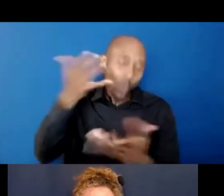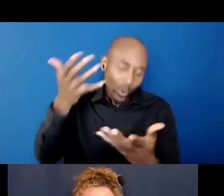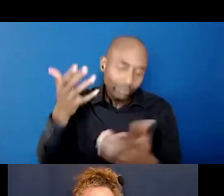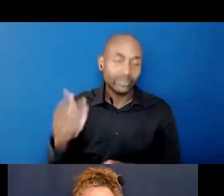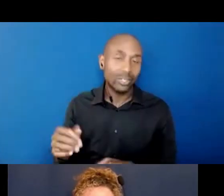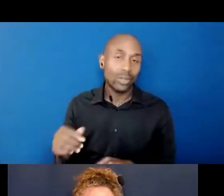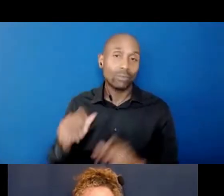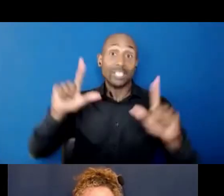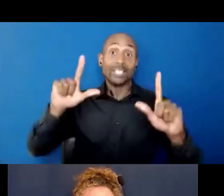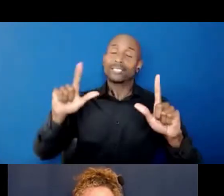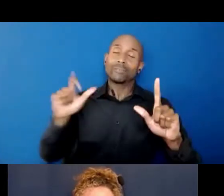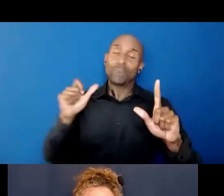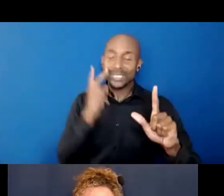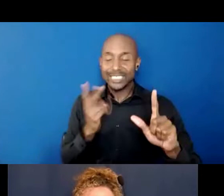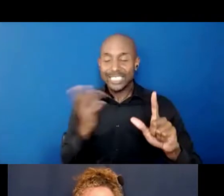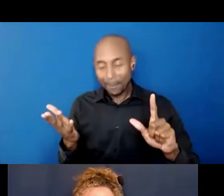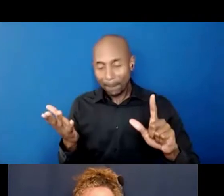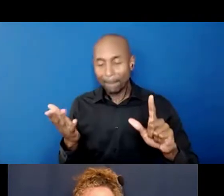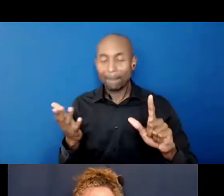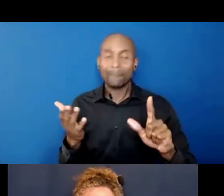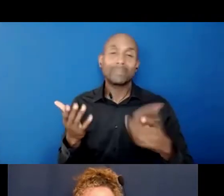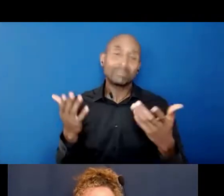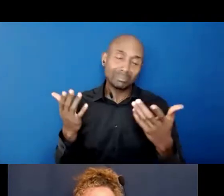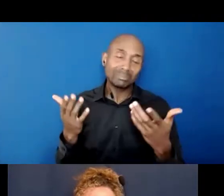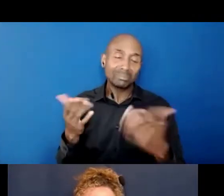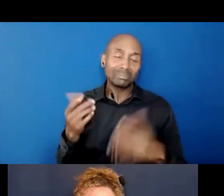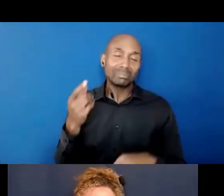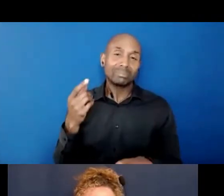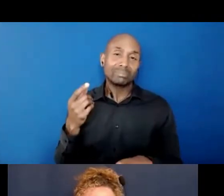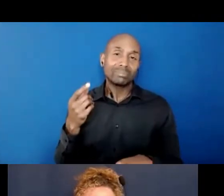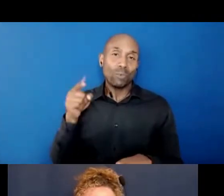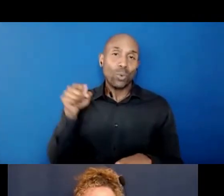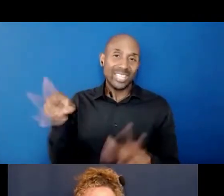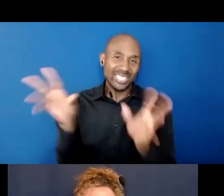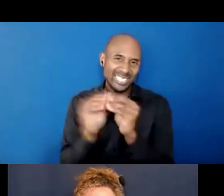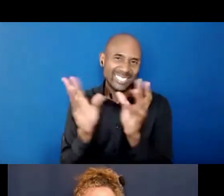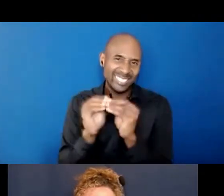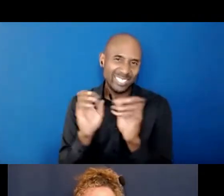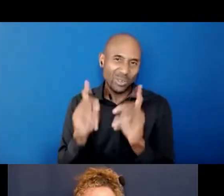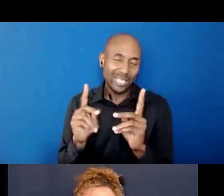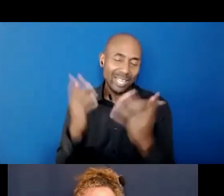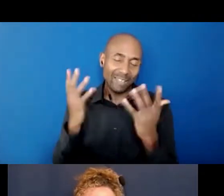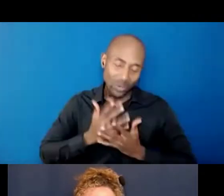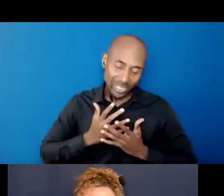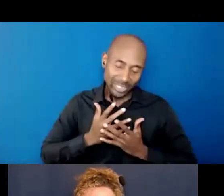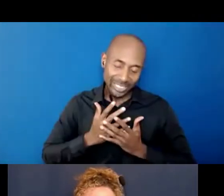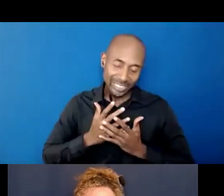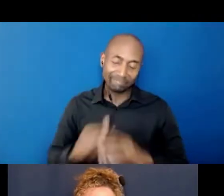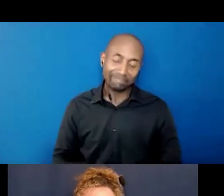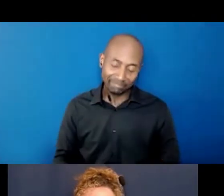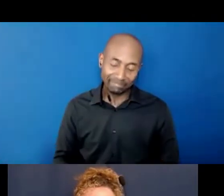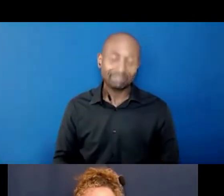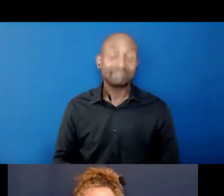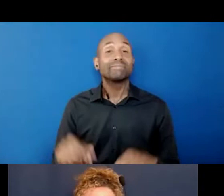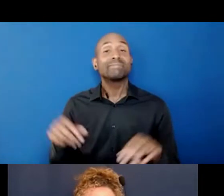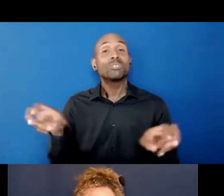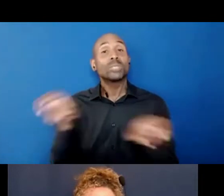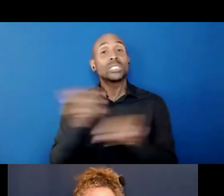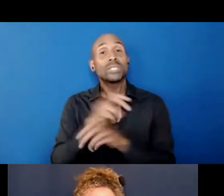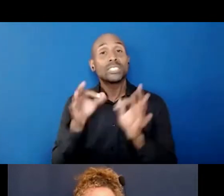see his video or anything like that for this webinar, unfortunately. But